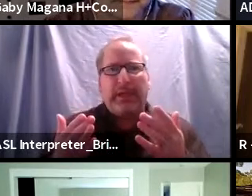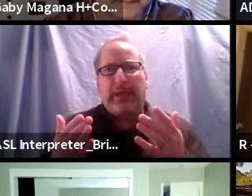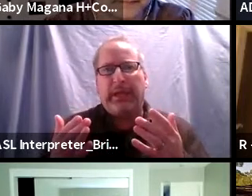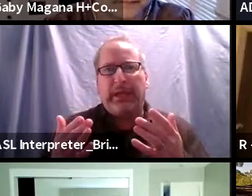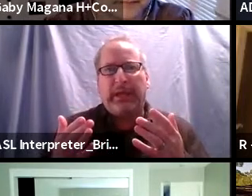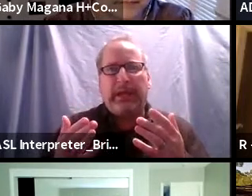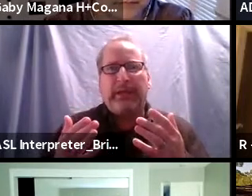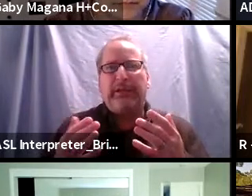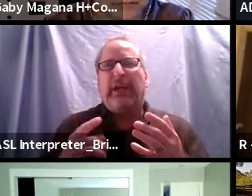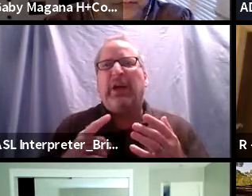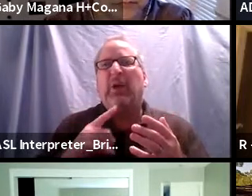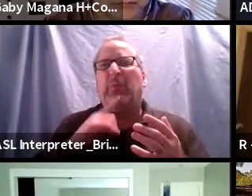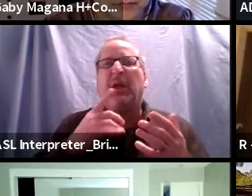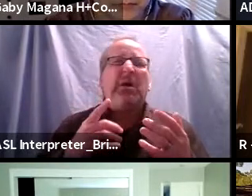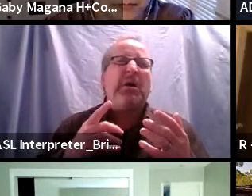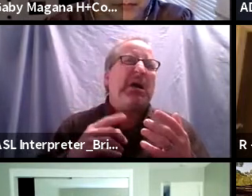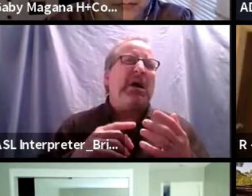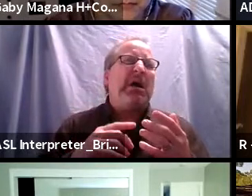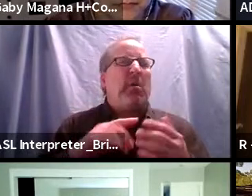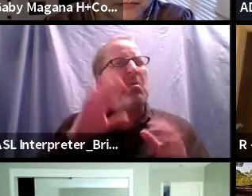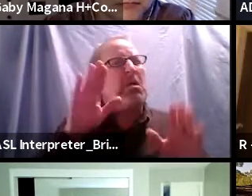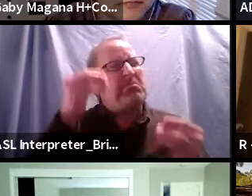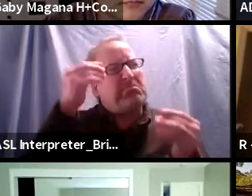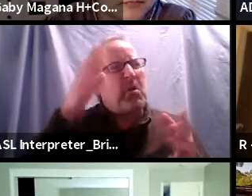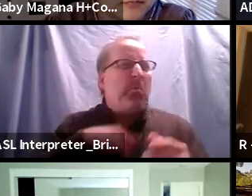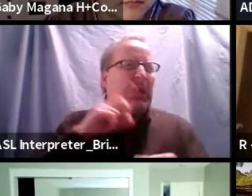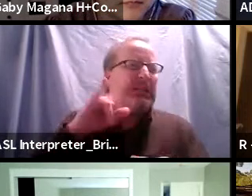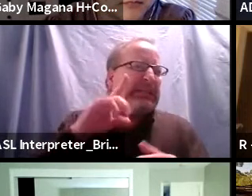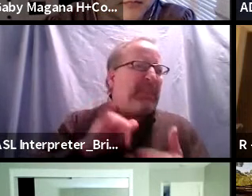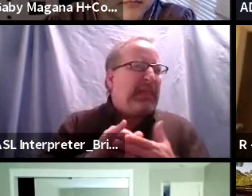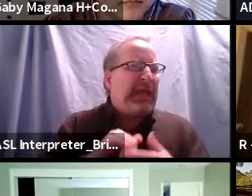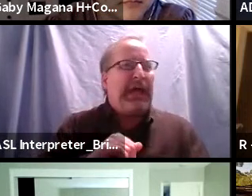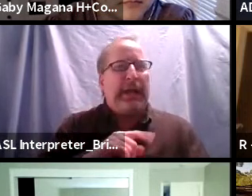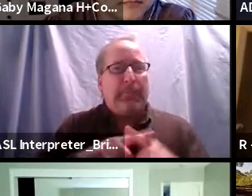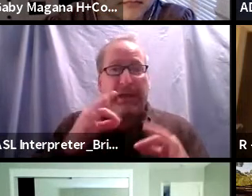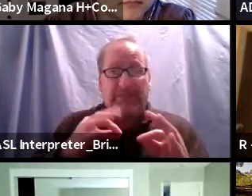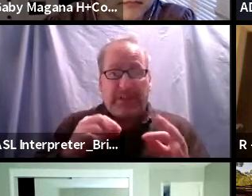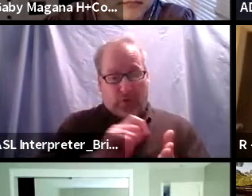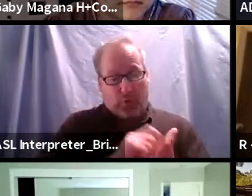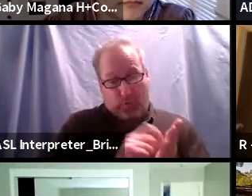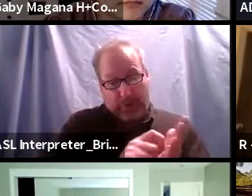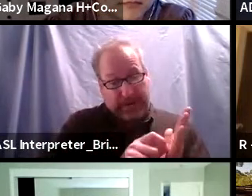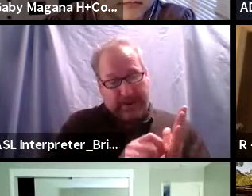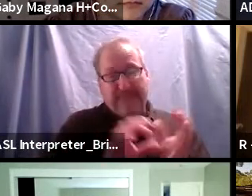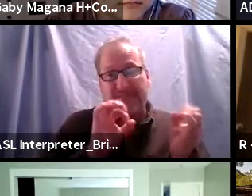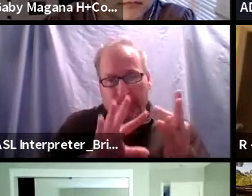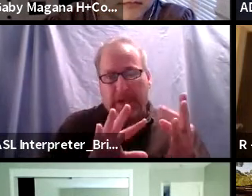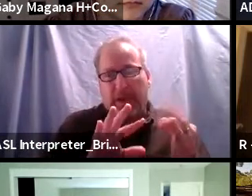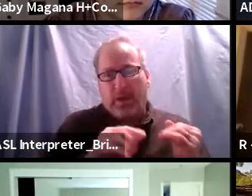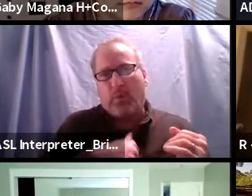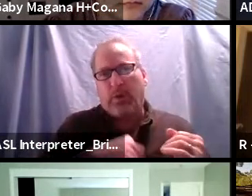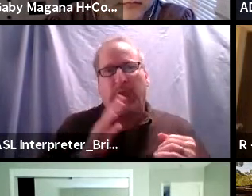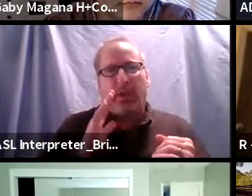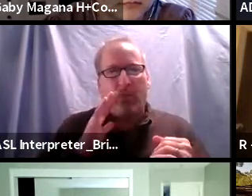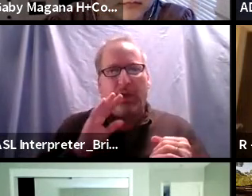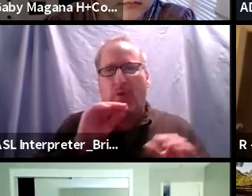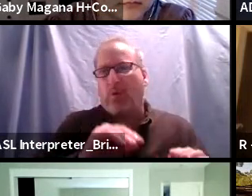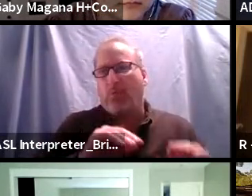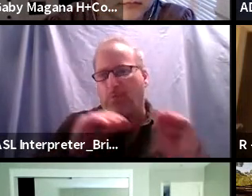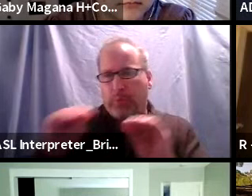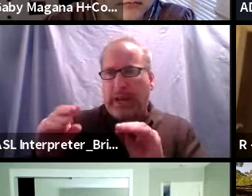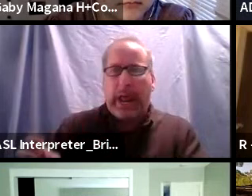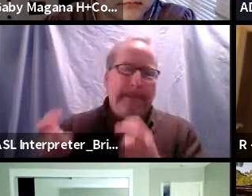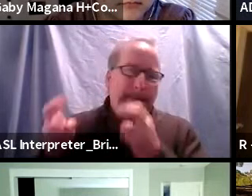this. It's not really written feedback so much as it's a check in the box. But if it is written feedback, sending that over, we will populate it and post